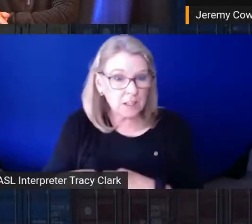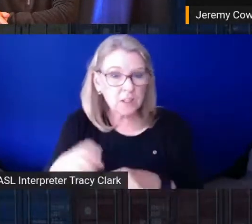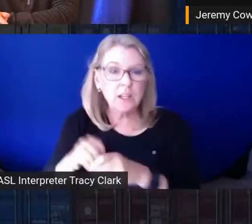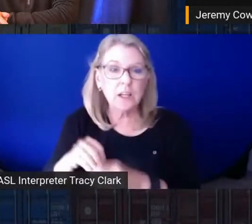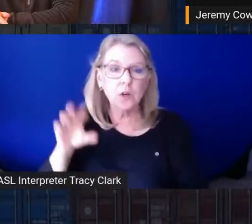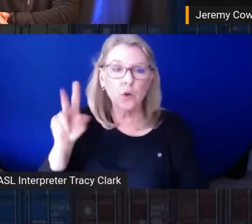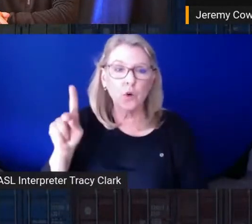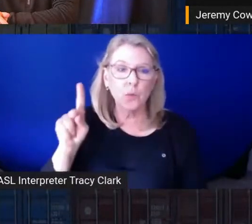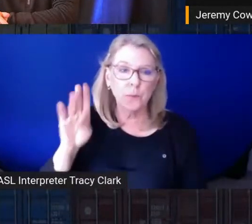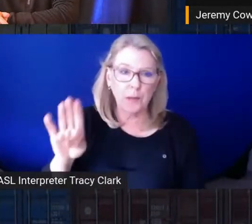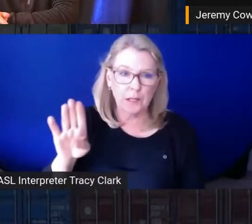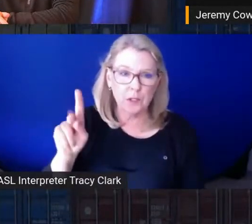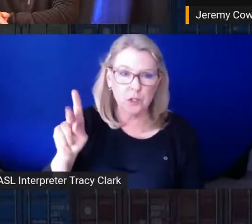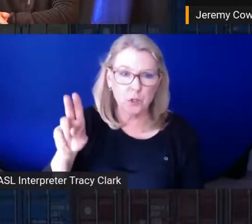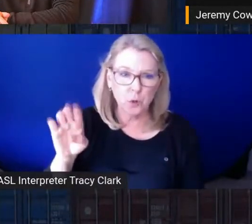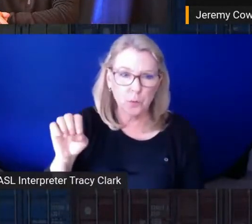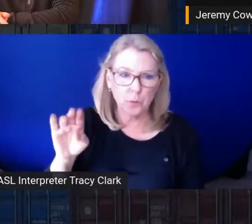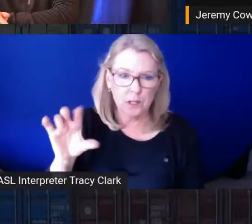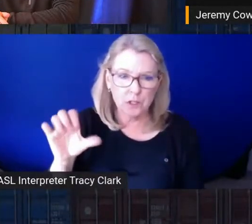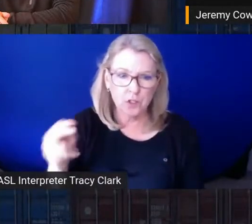Security Hub.